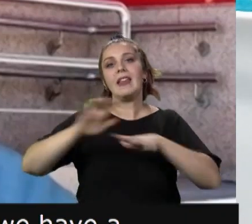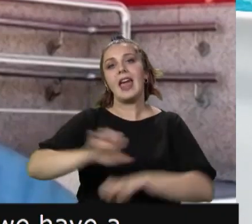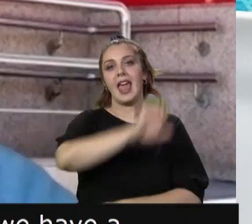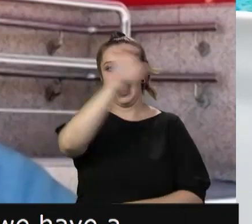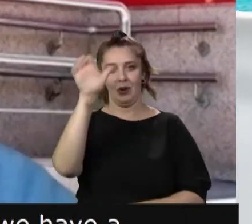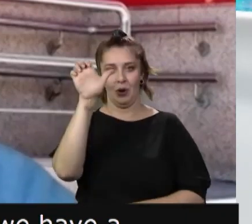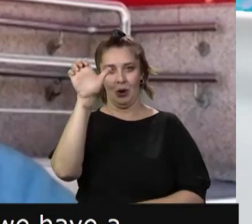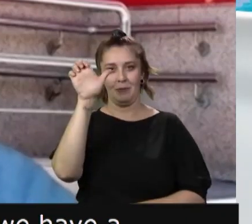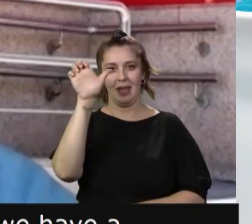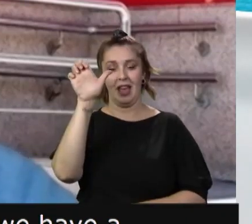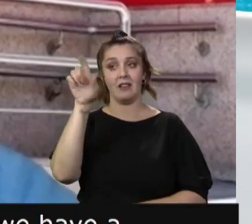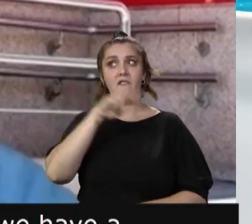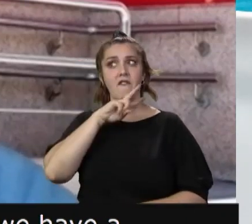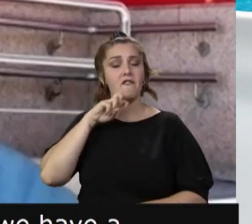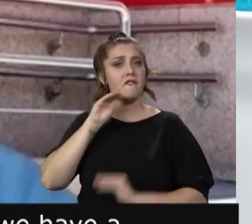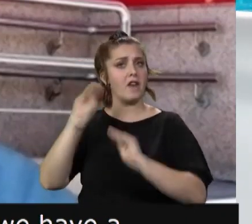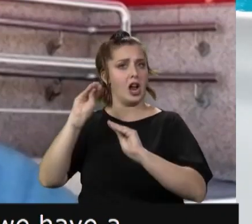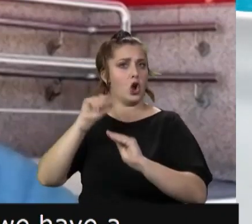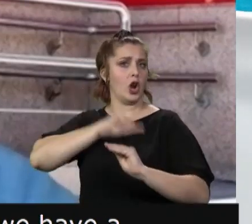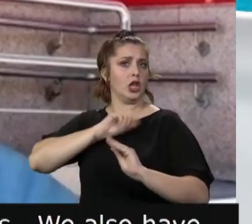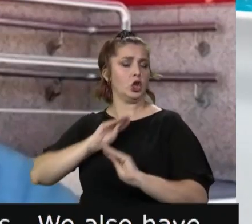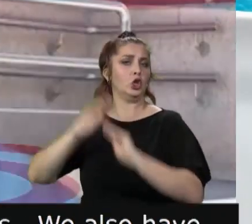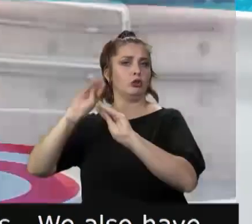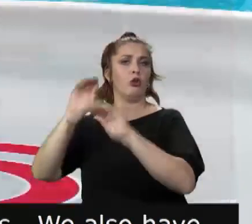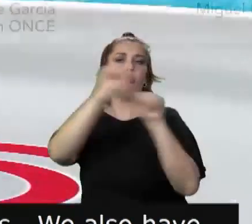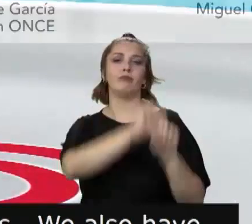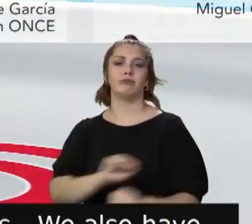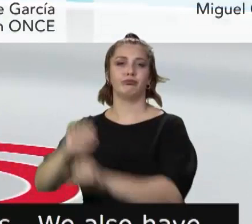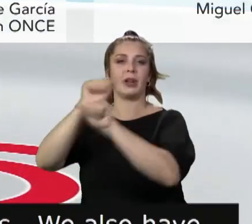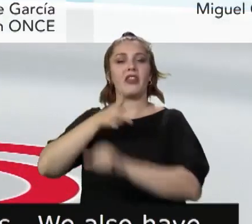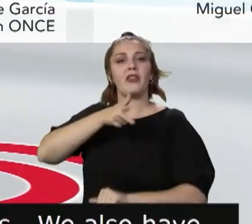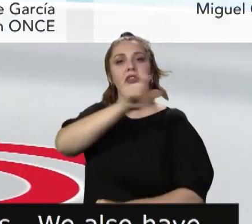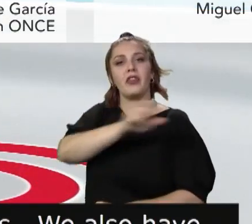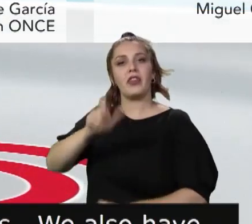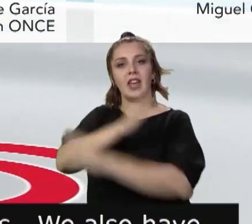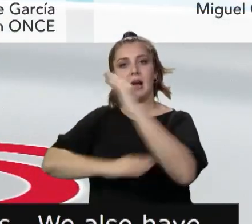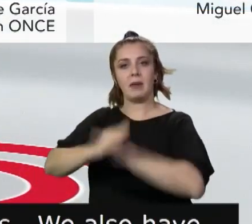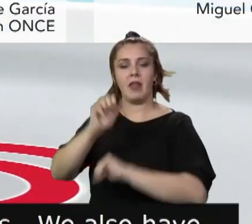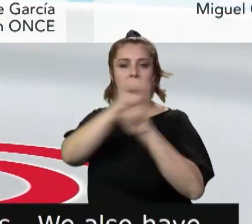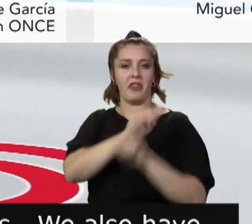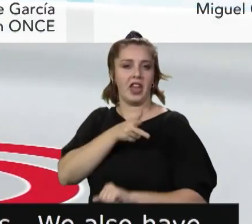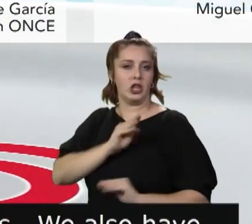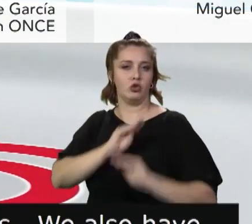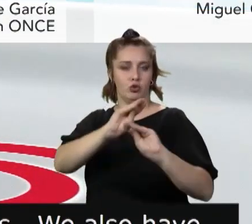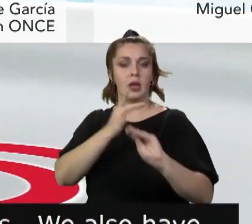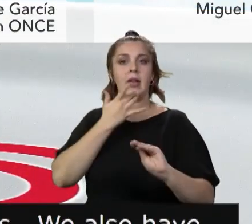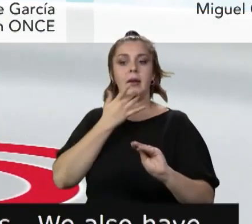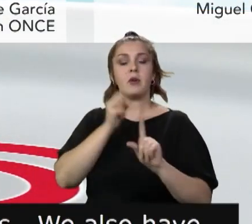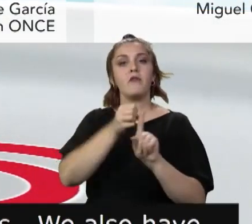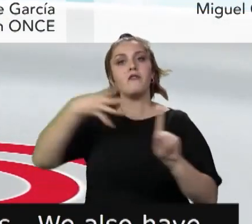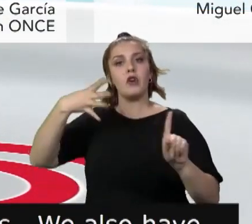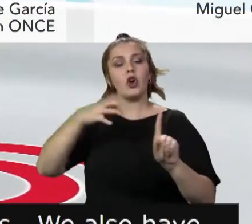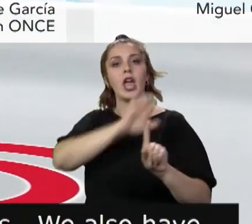We also have the collaboration of the European network whose values defend the rights of people